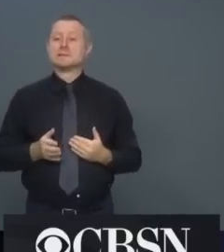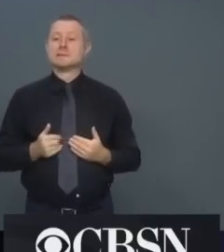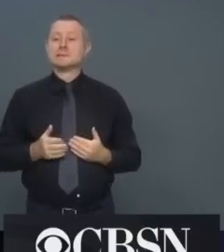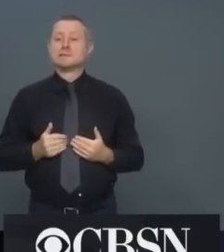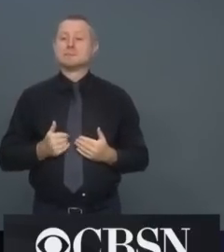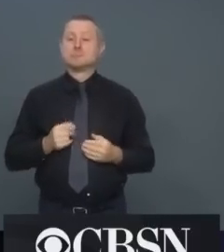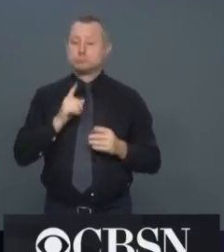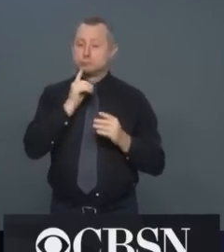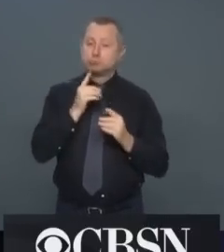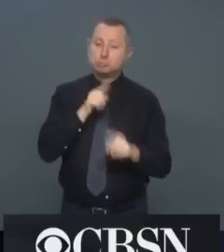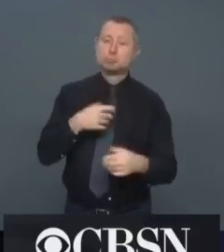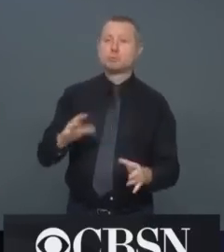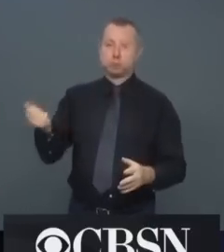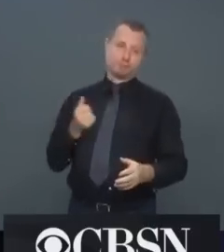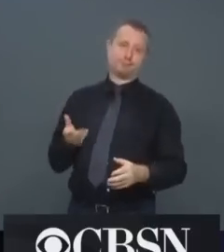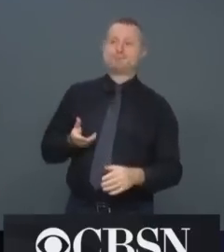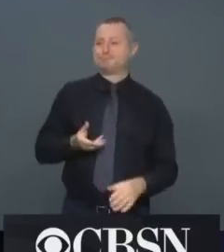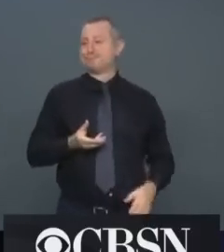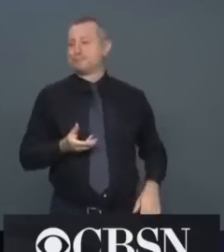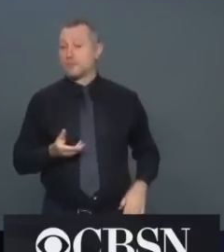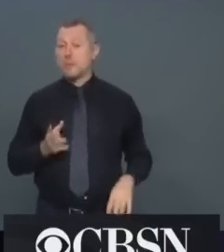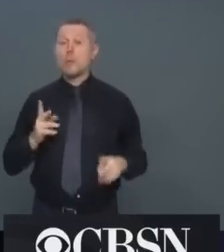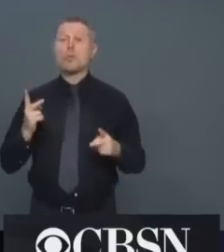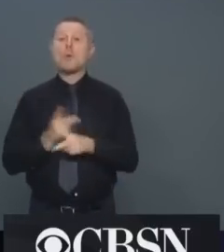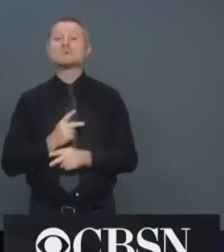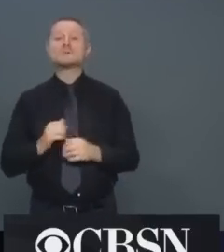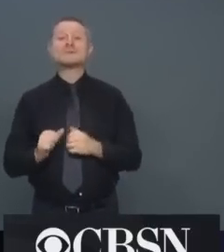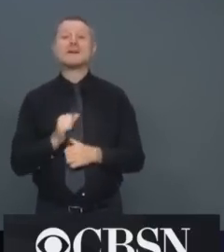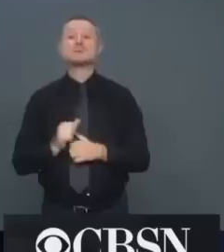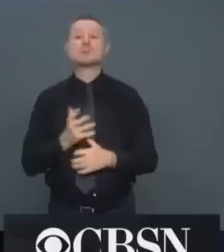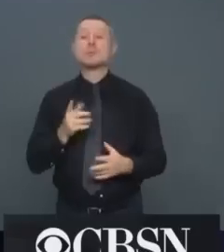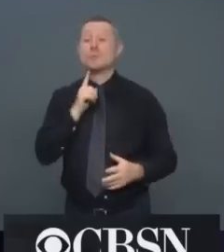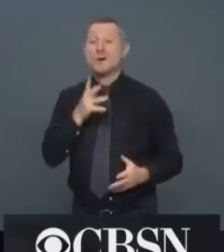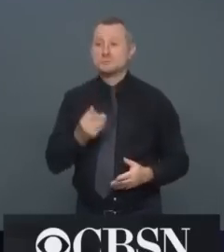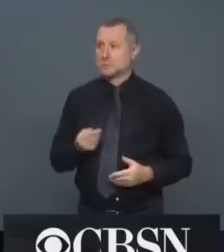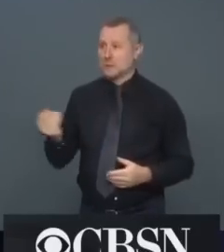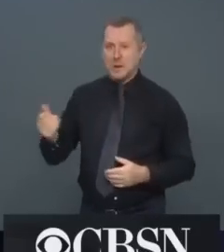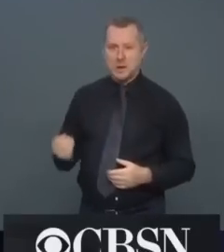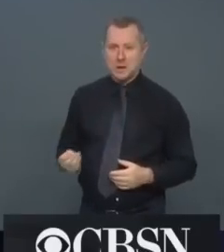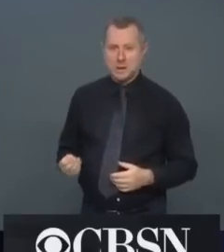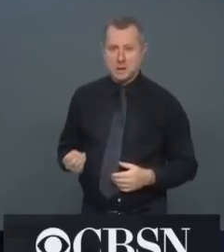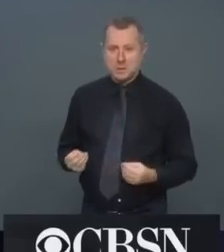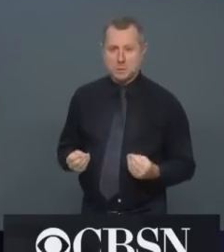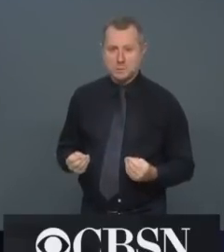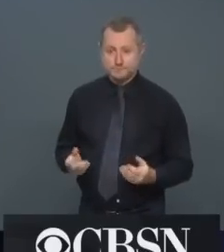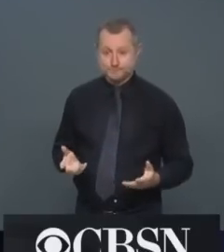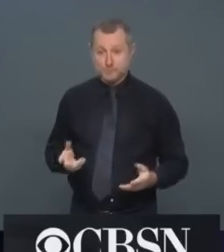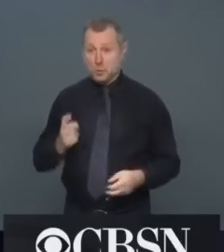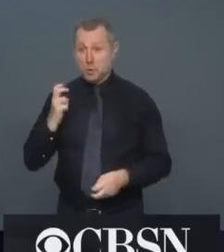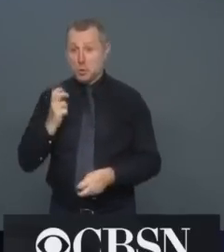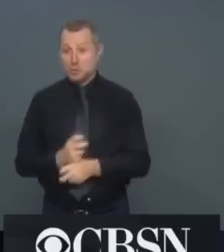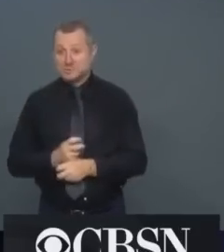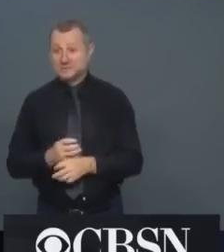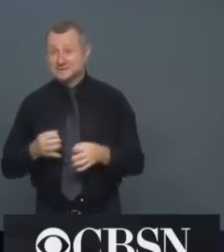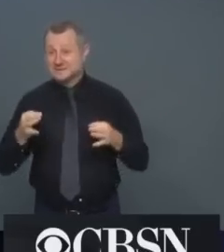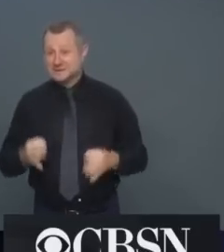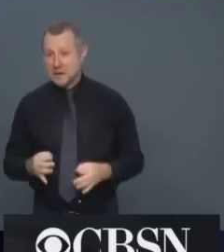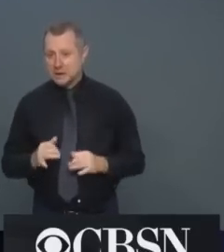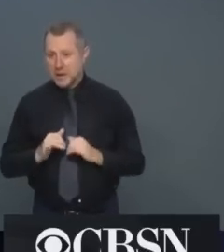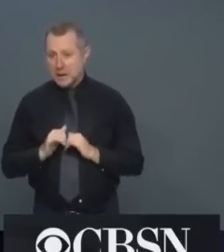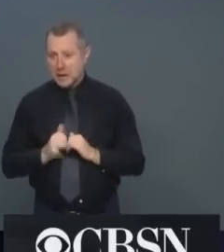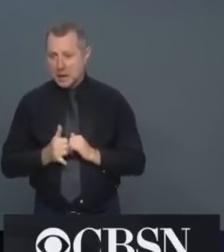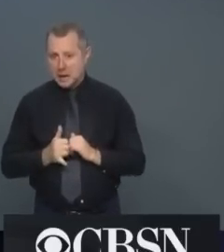most dangerous answer, because you then postpone all the hard decisions to another